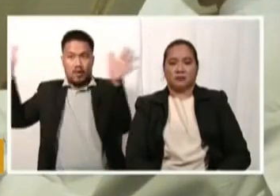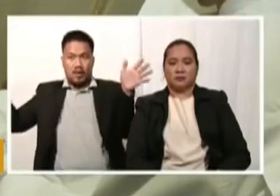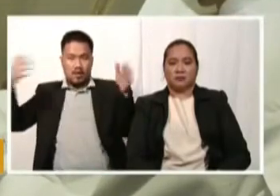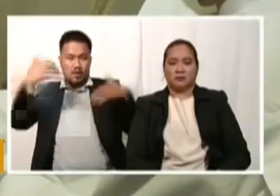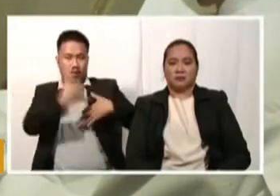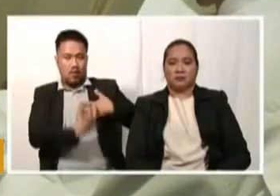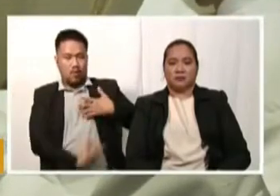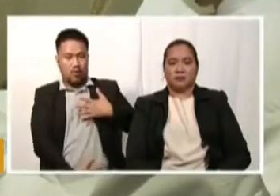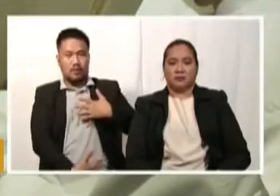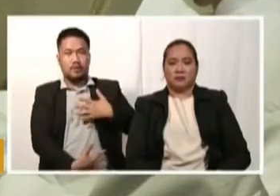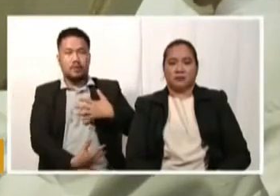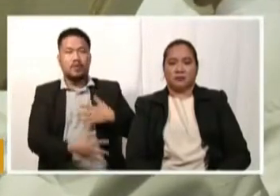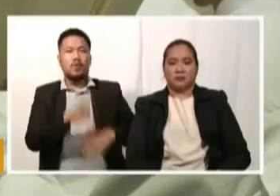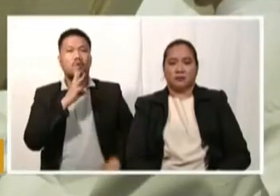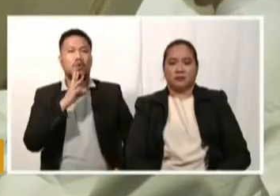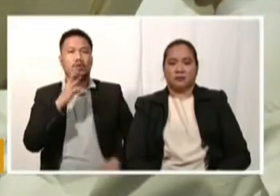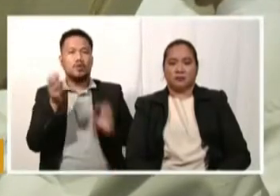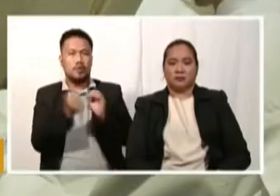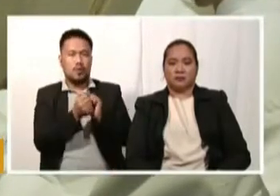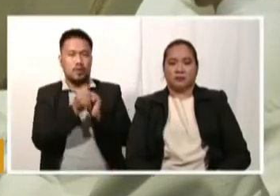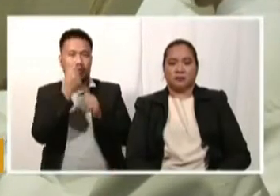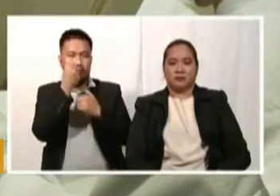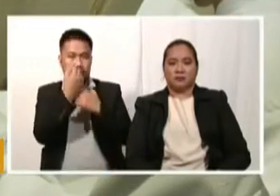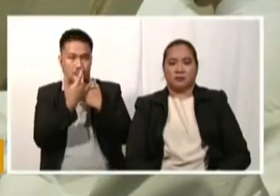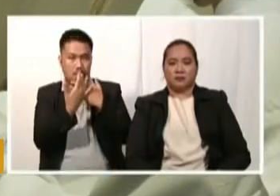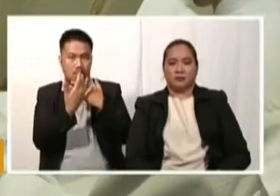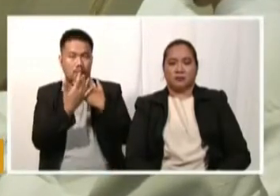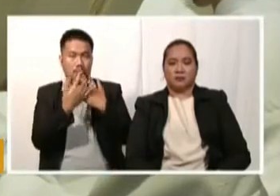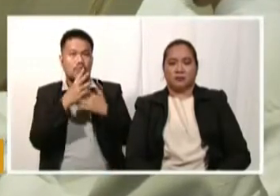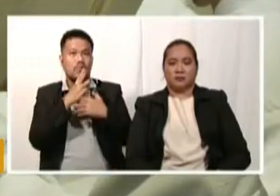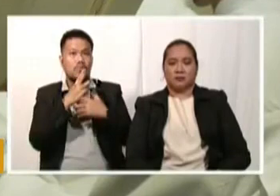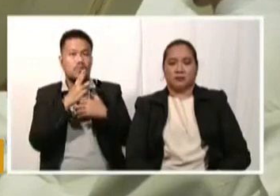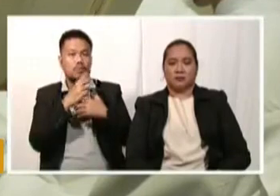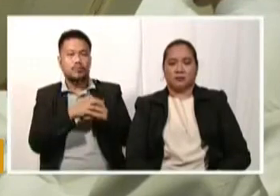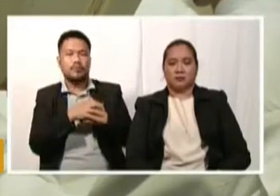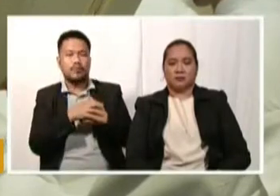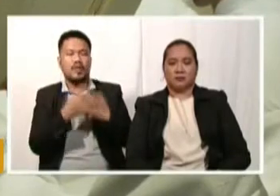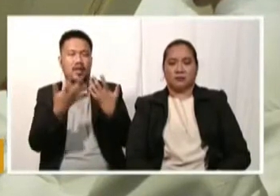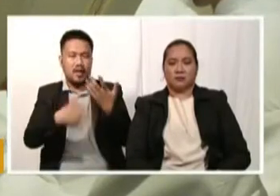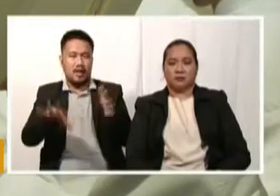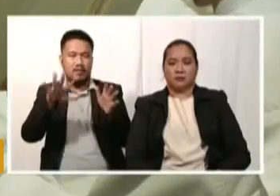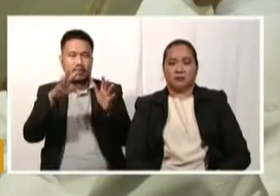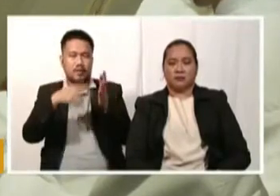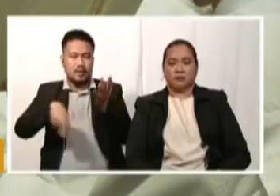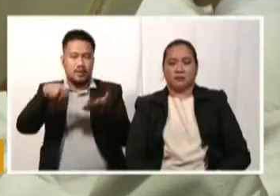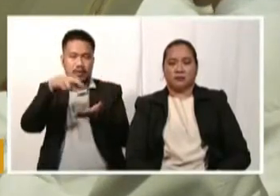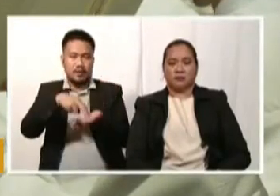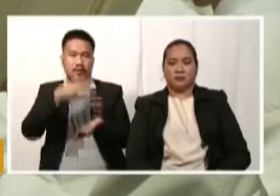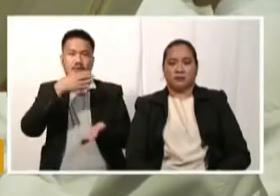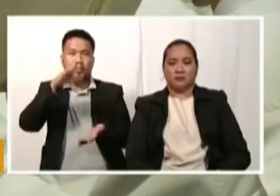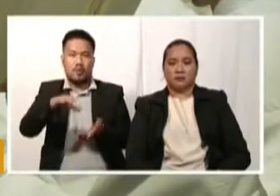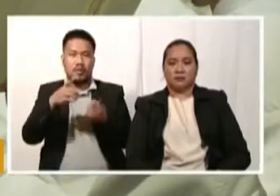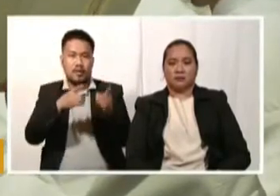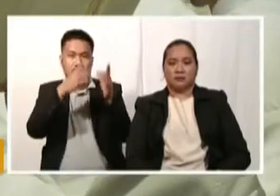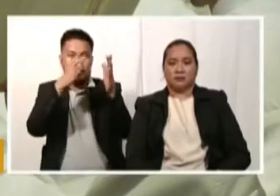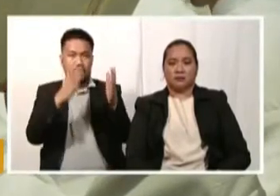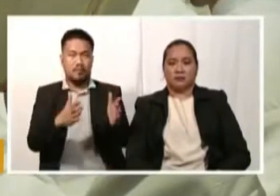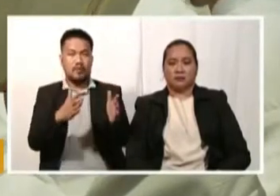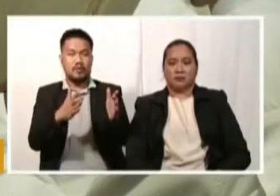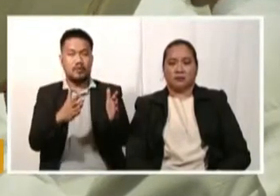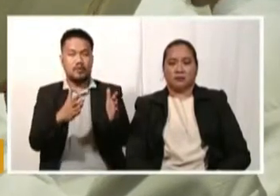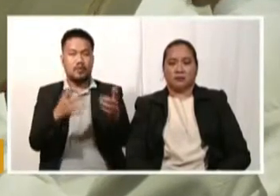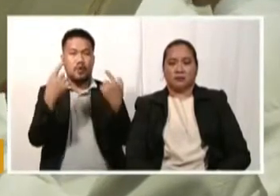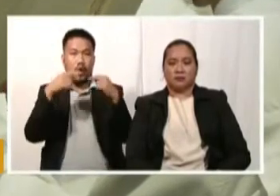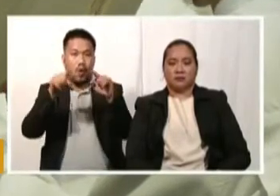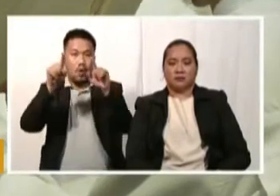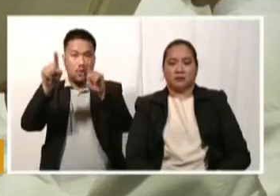his side along with blood, and after his resurrection, commanded his disciples,